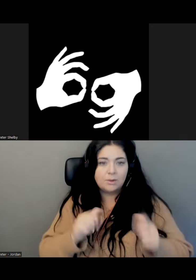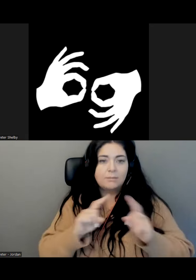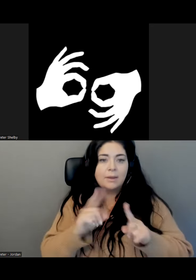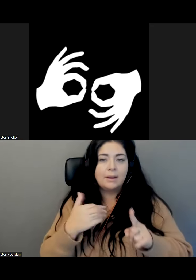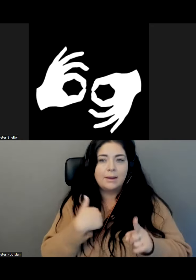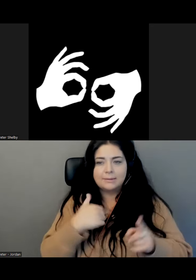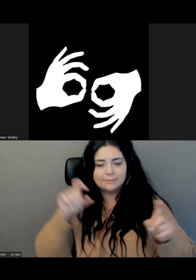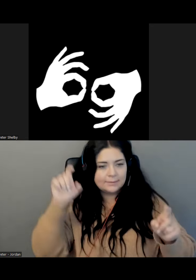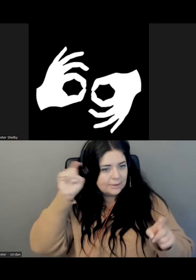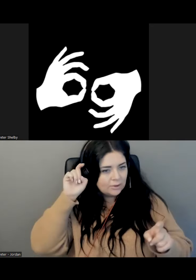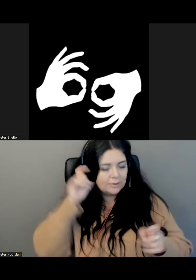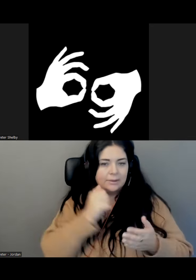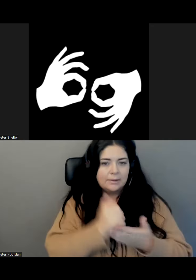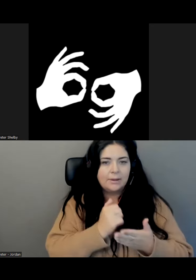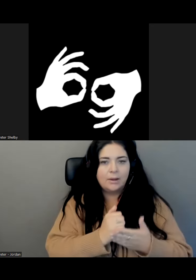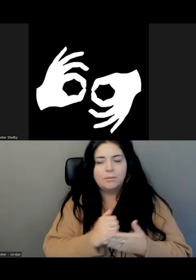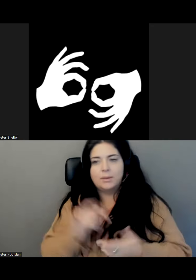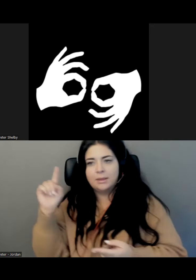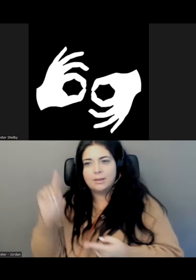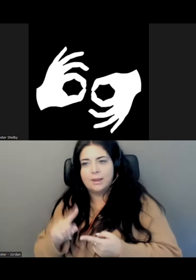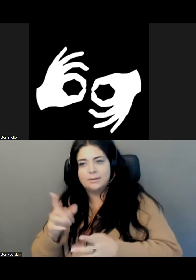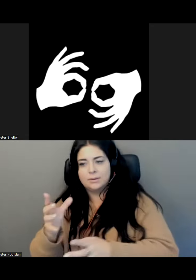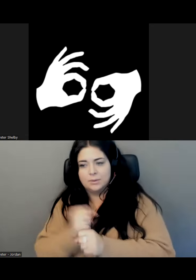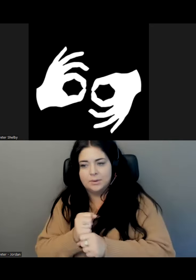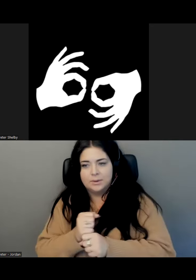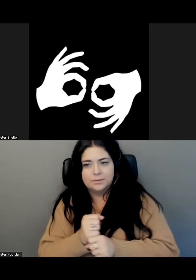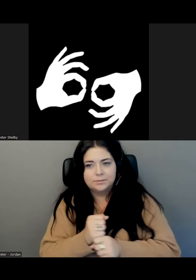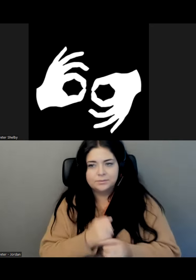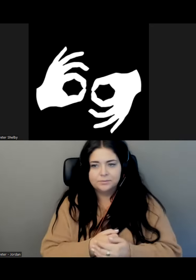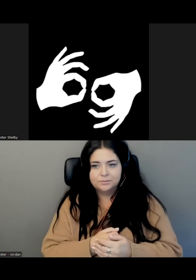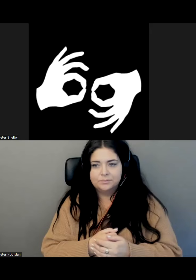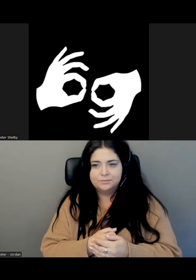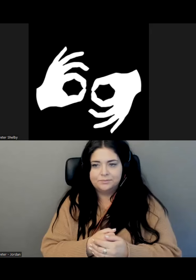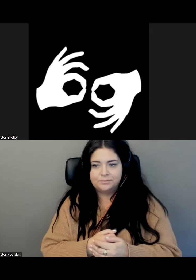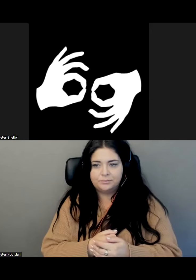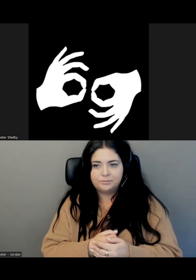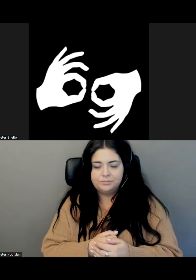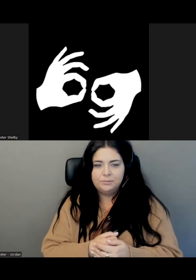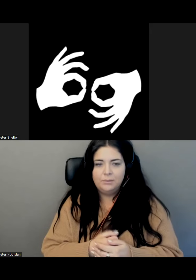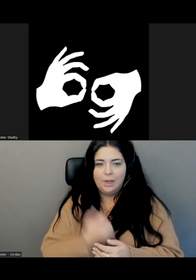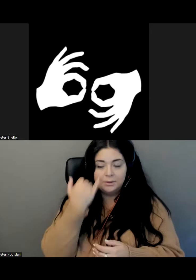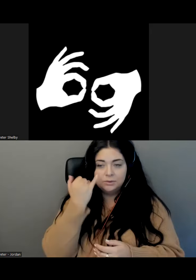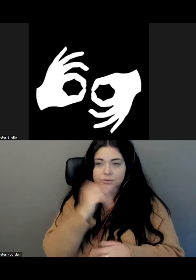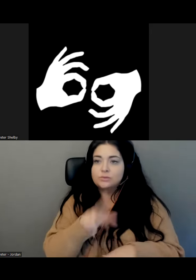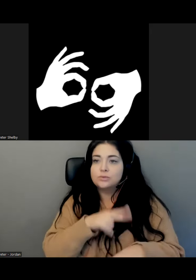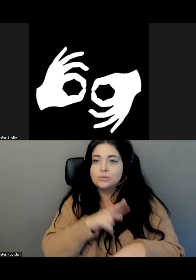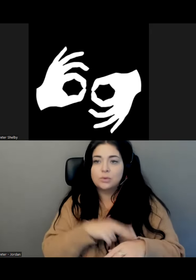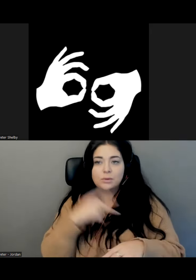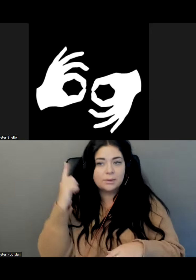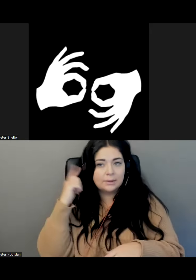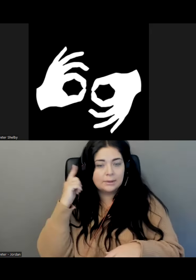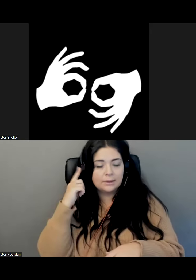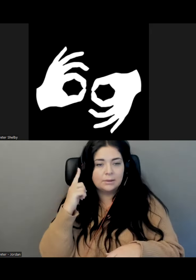So consider that someone with normal hearing may have a one-time risk of developing dementia. With